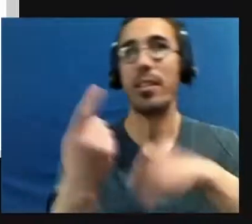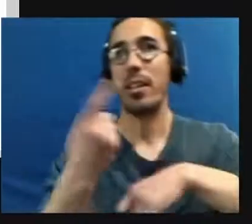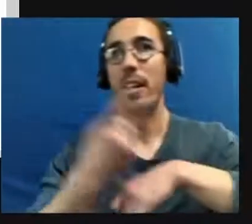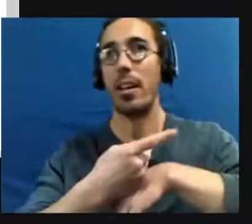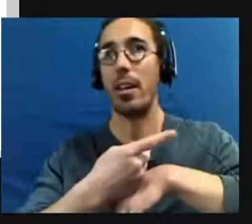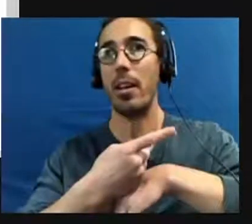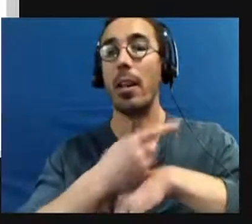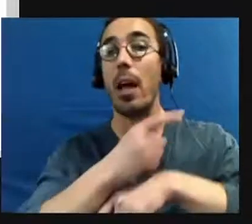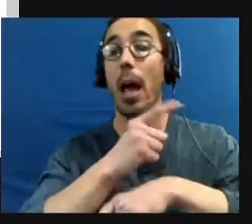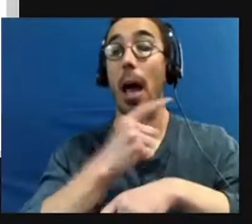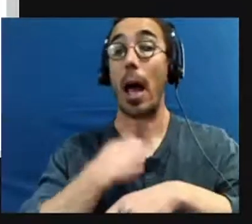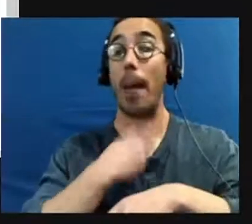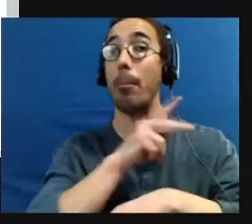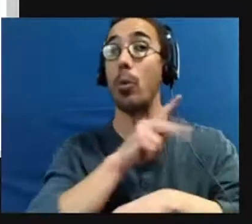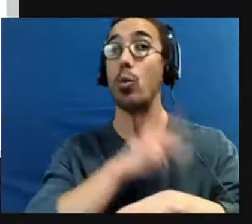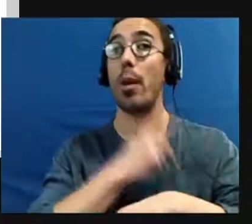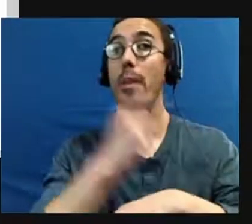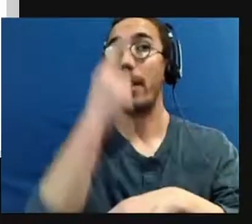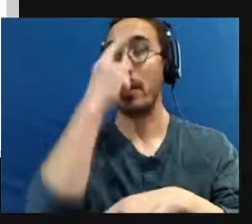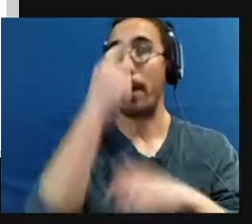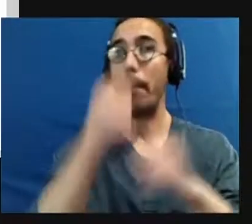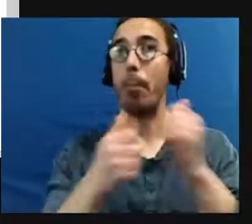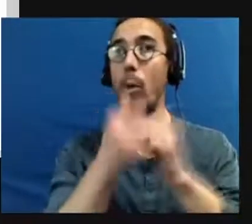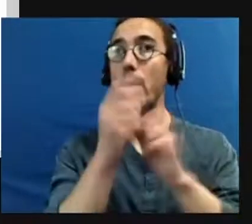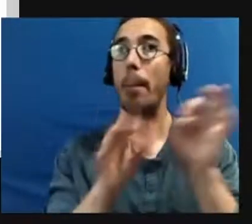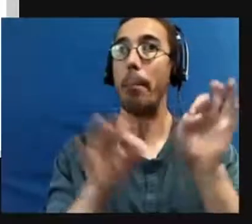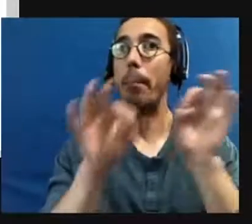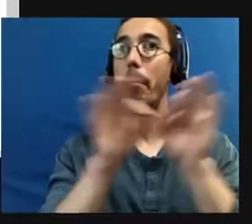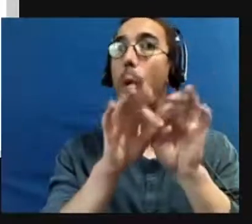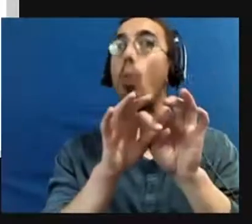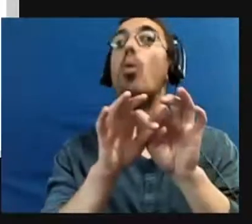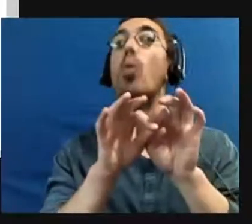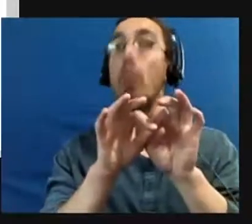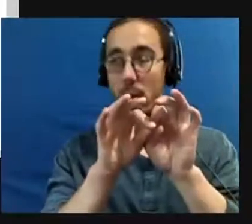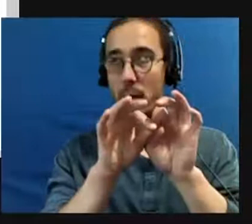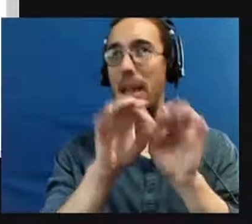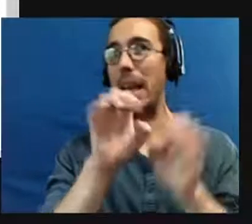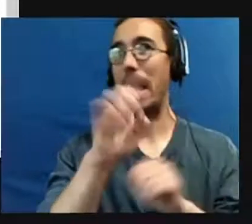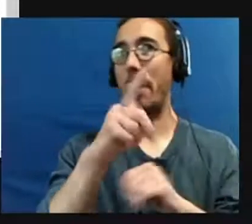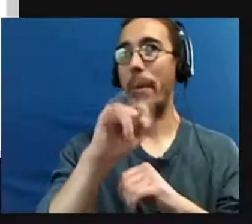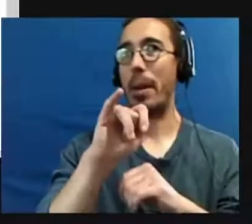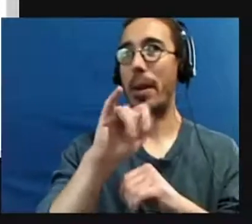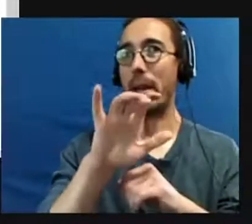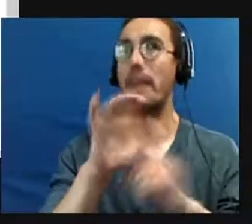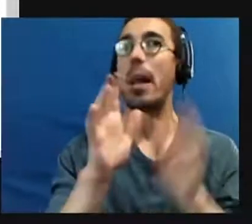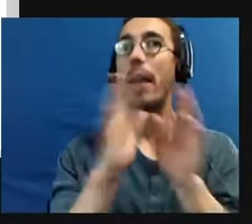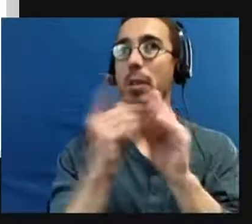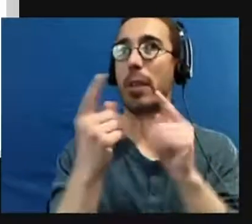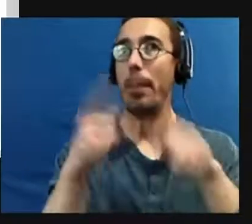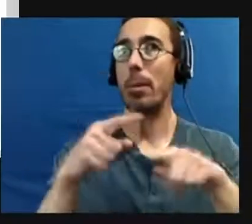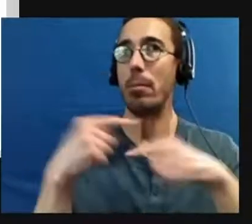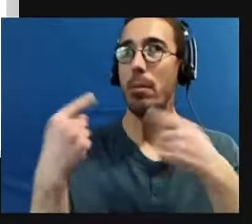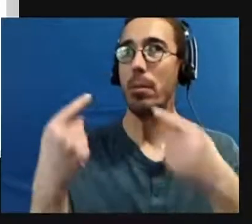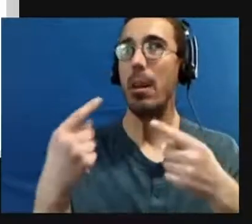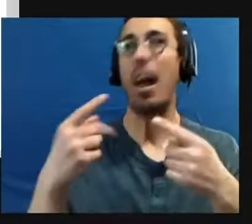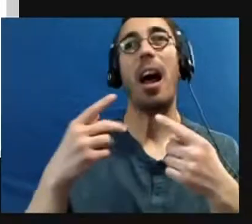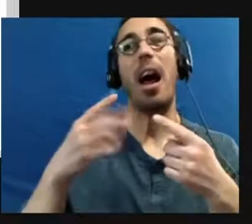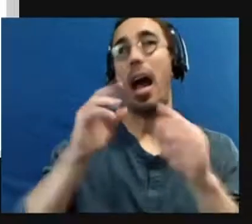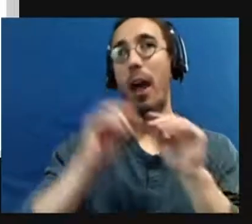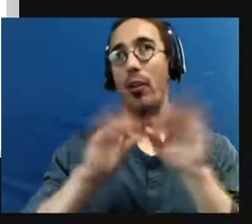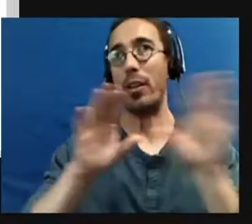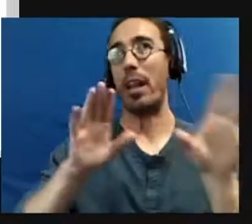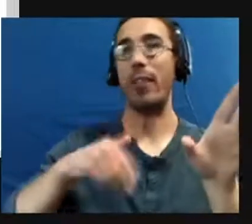is probably the most epic conference that has happened. I haven't been to all of them, obviously, but that's what I'm thinking